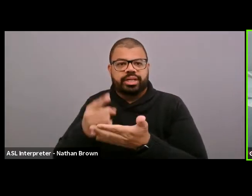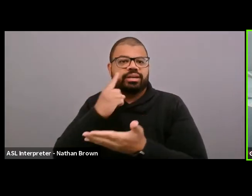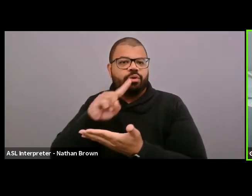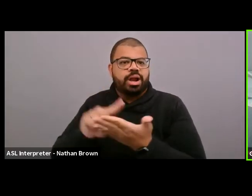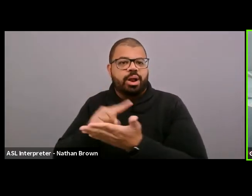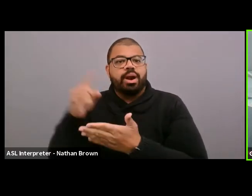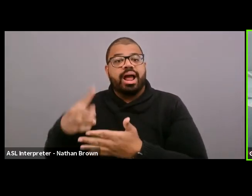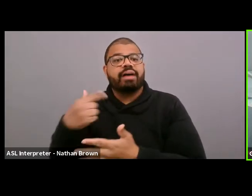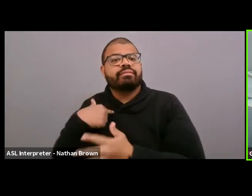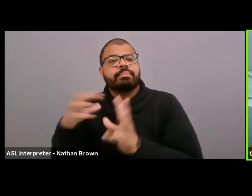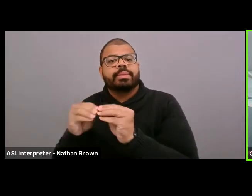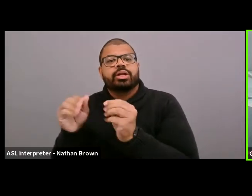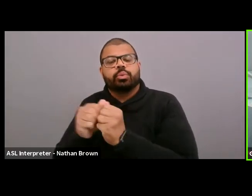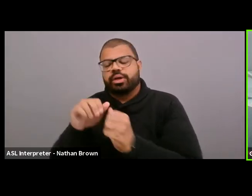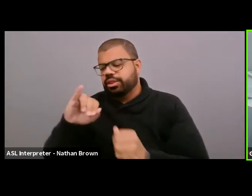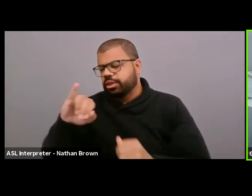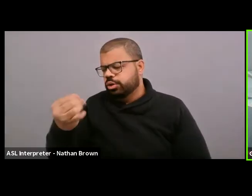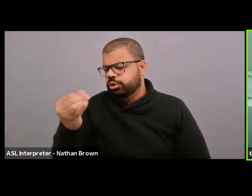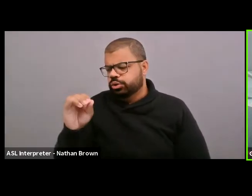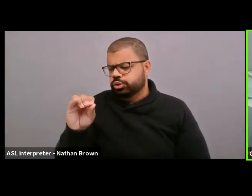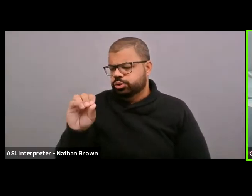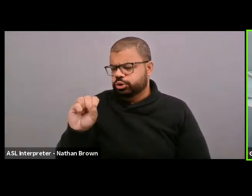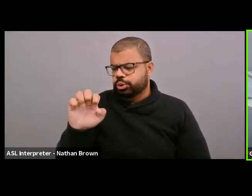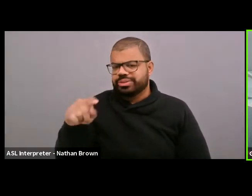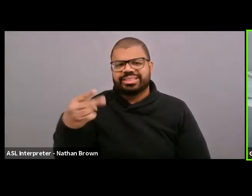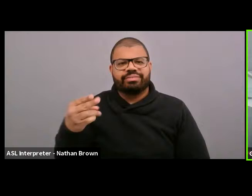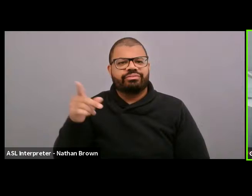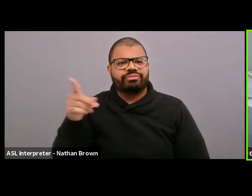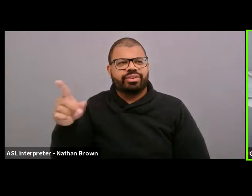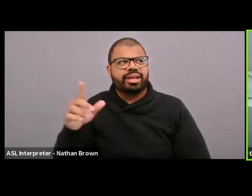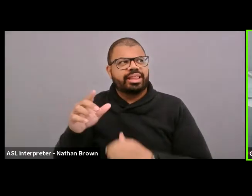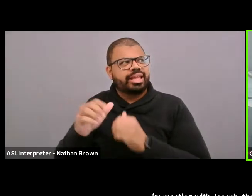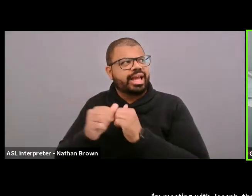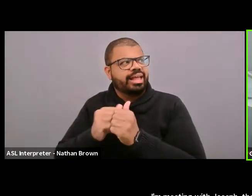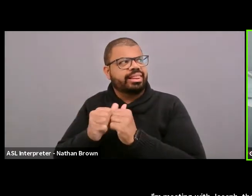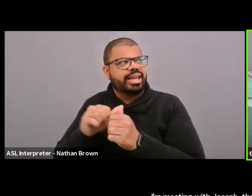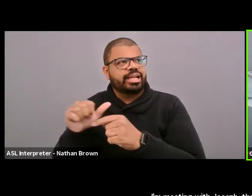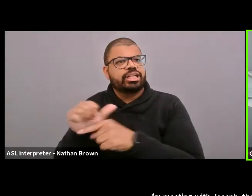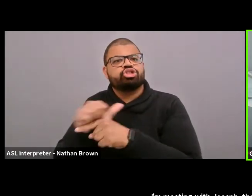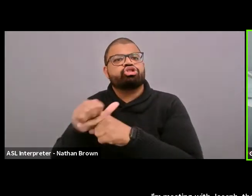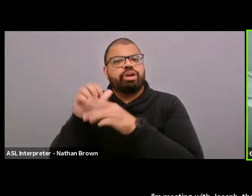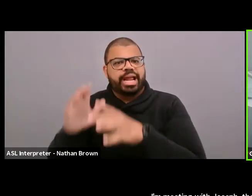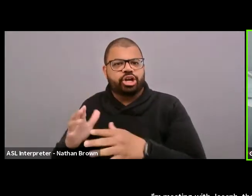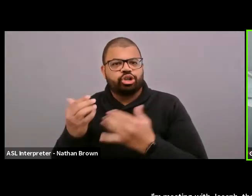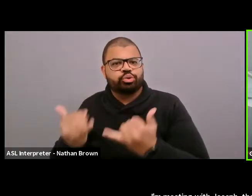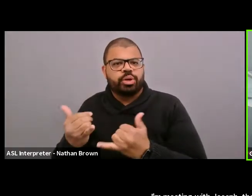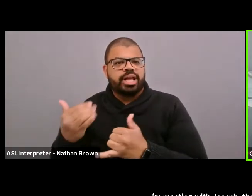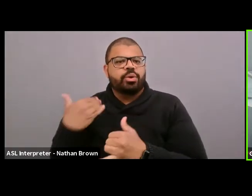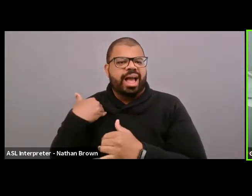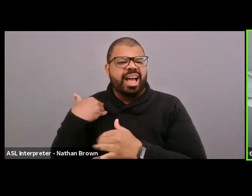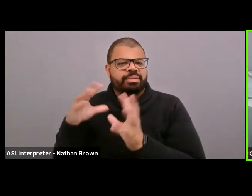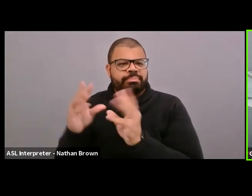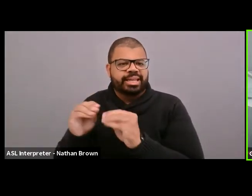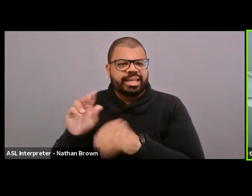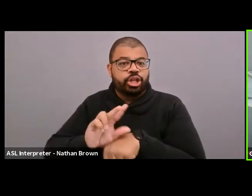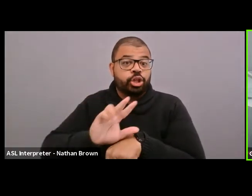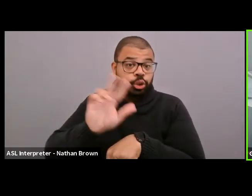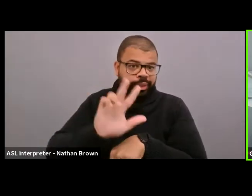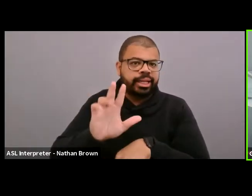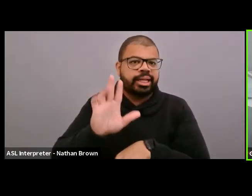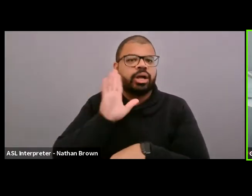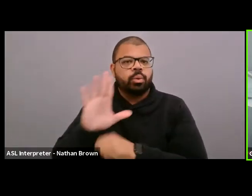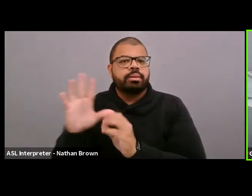Joseph, the athletic trainer, but today we have a Zoom meeting at 3, and also we're gonna meet in